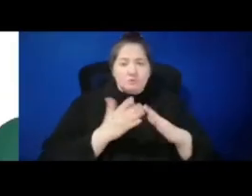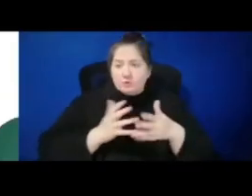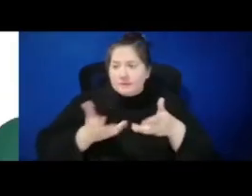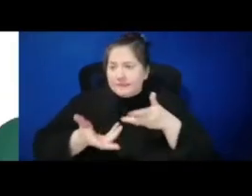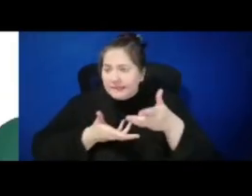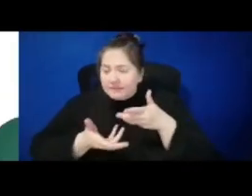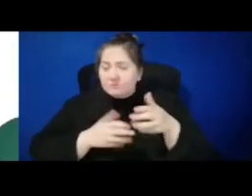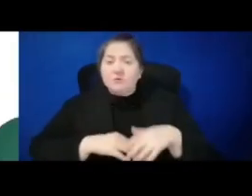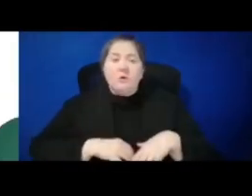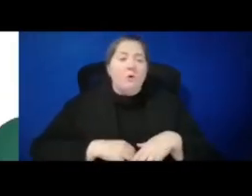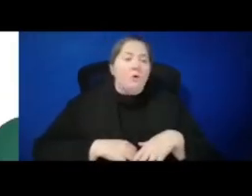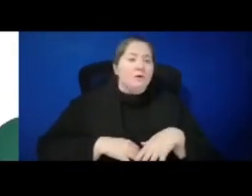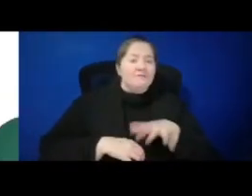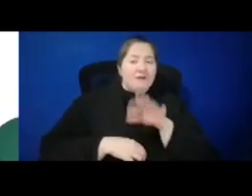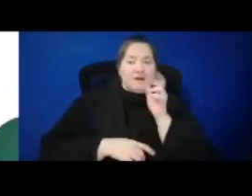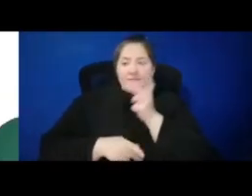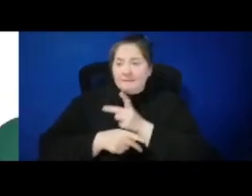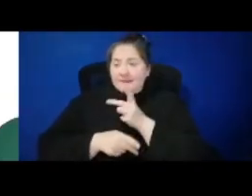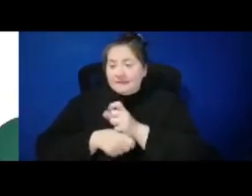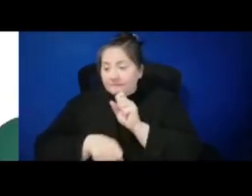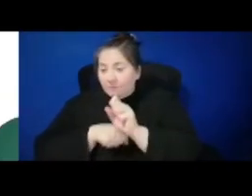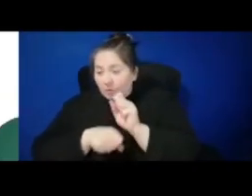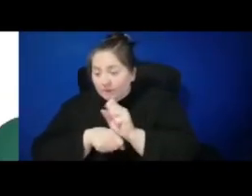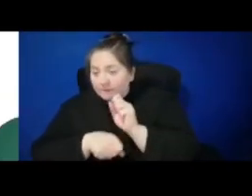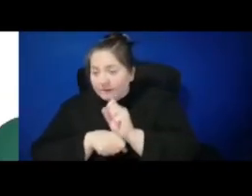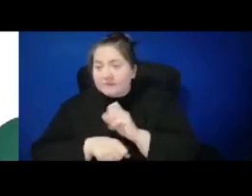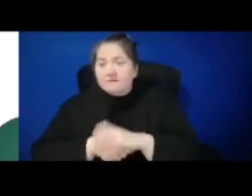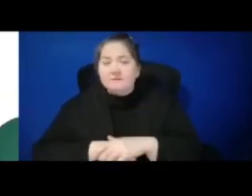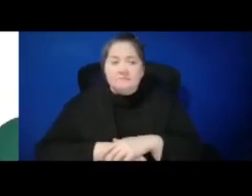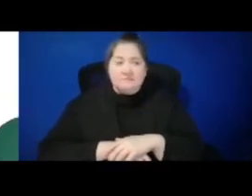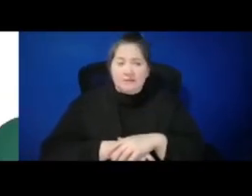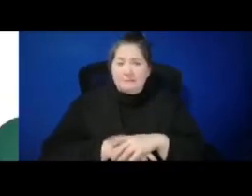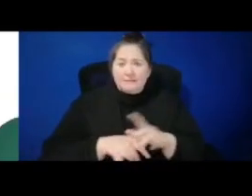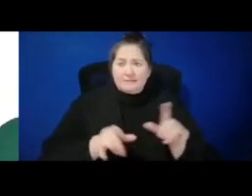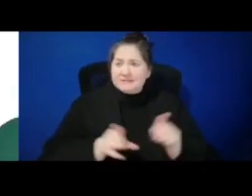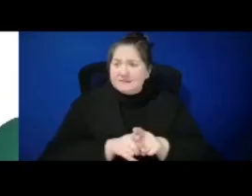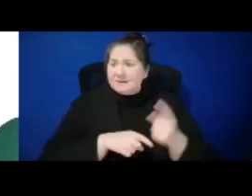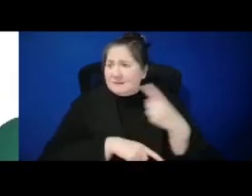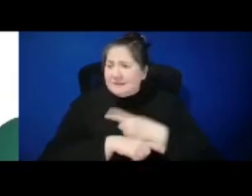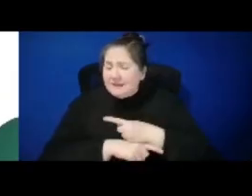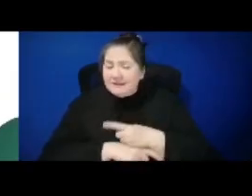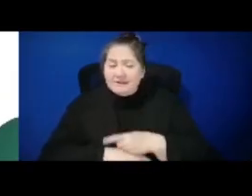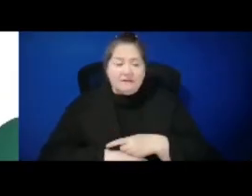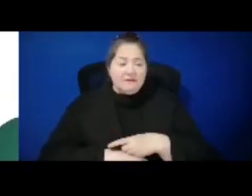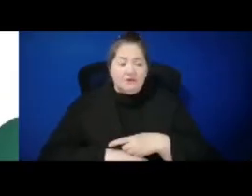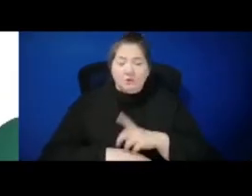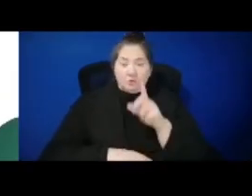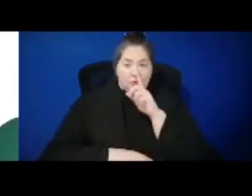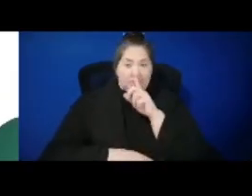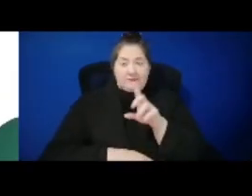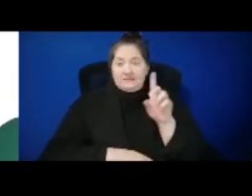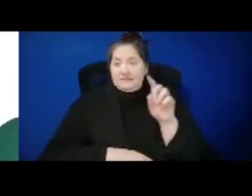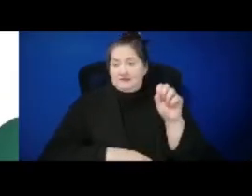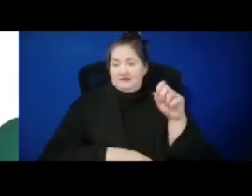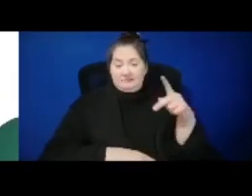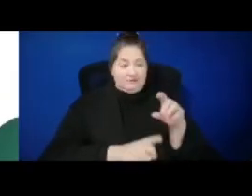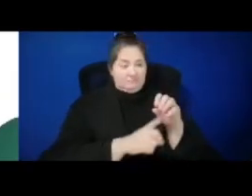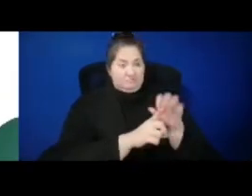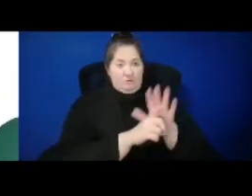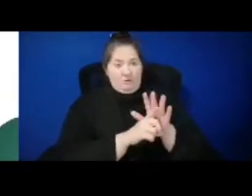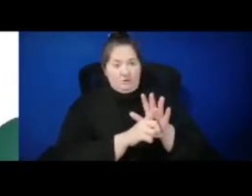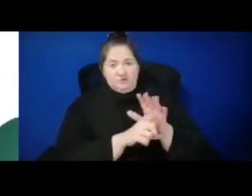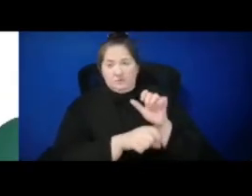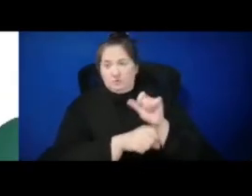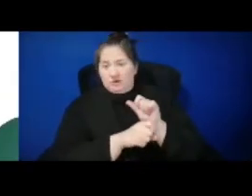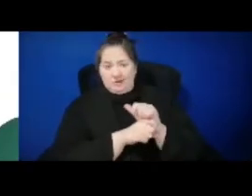engagement to finding and maintaining employment, often all in the same day, DSPs are really exposed to working in many